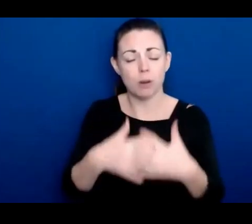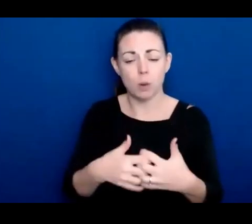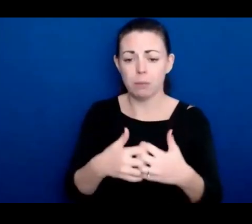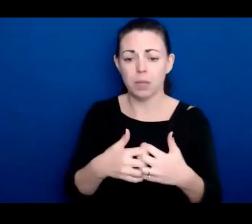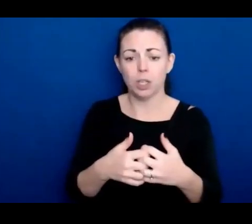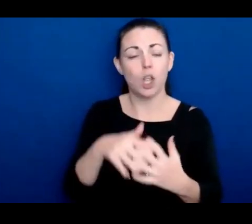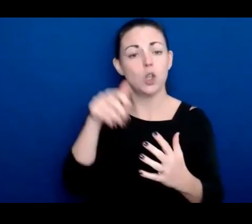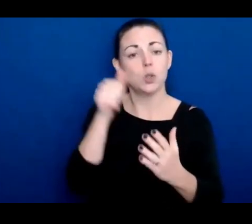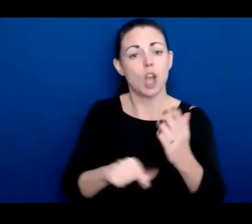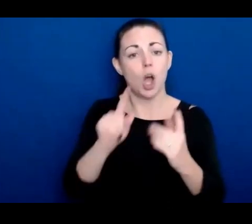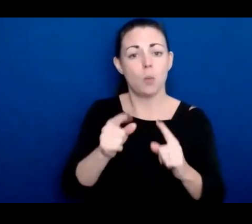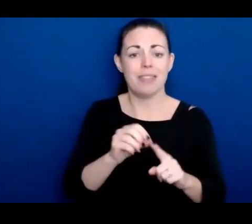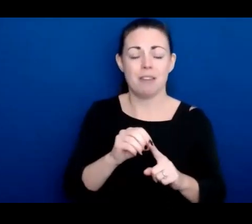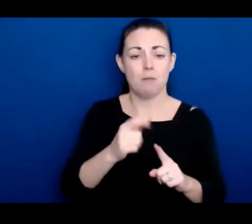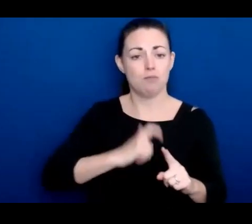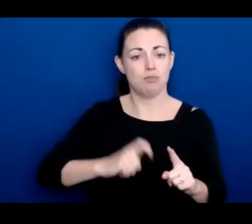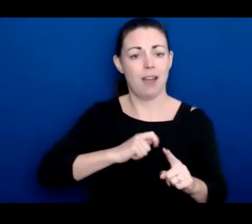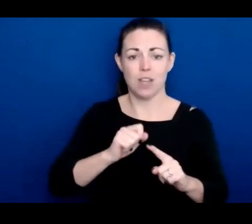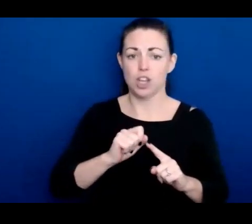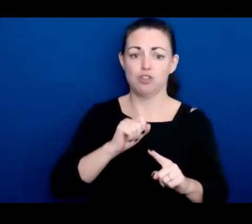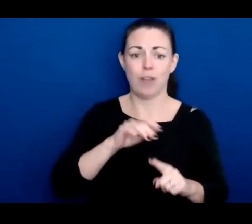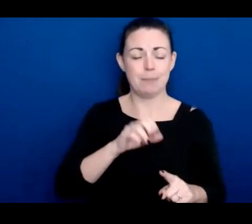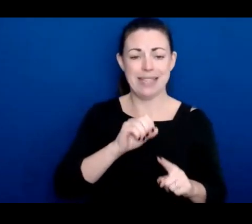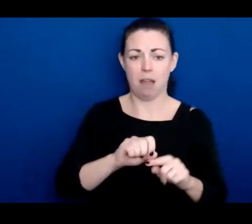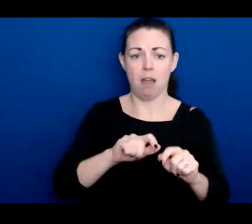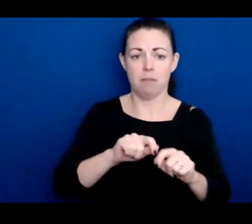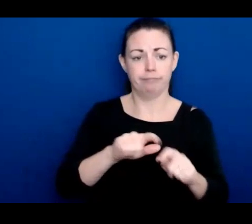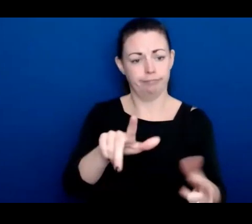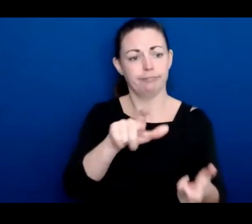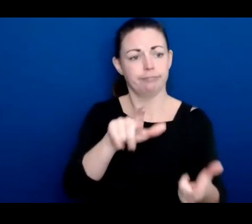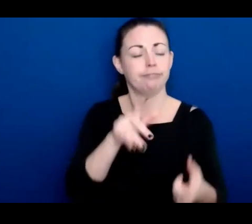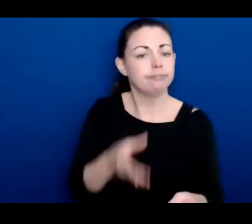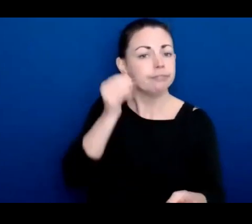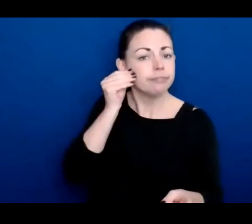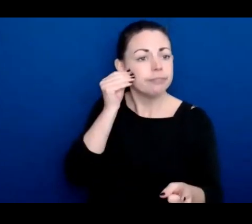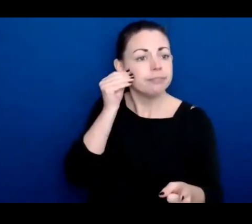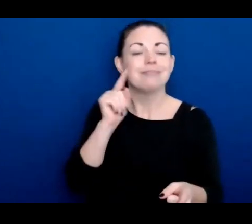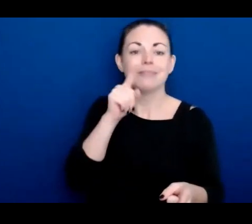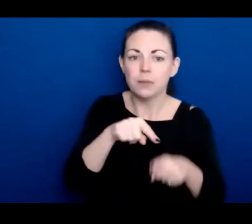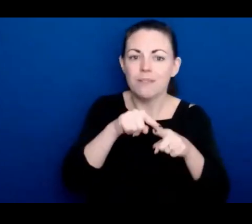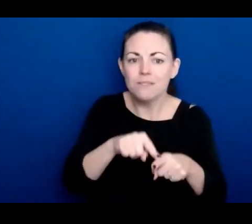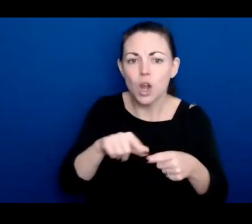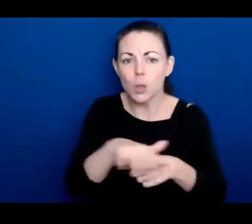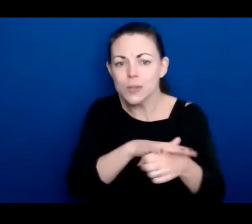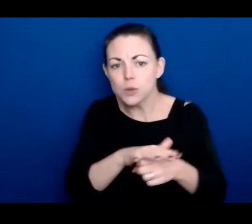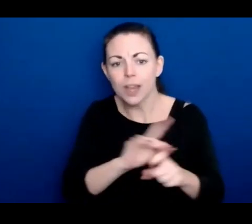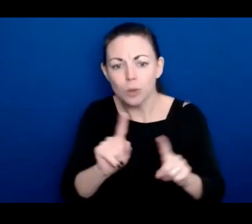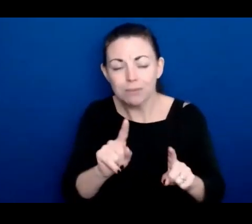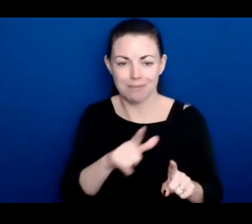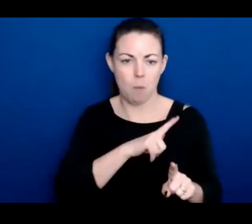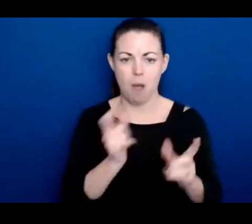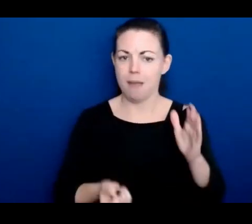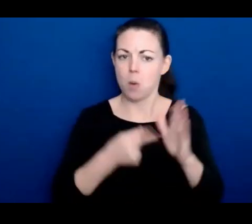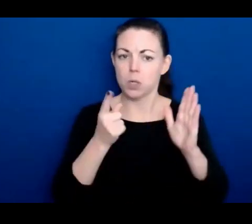your transmitter, your primary transmitter, which is Roger On, depending on the situations that you're in, and this is where the assessments